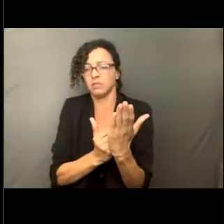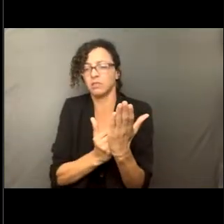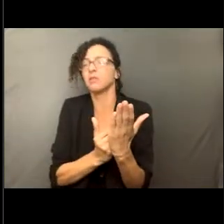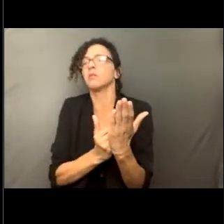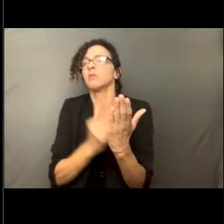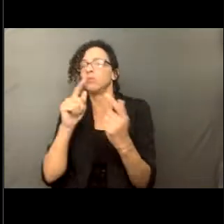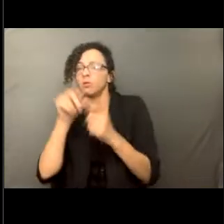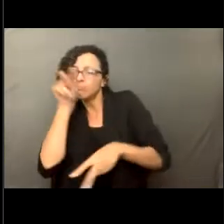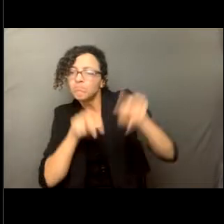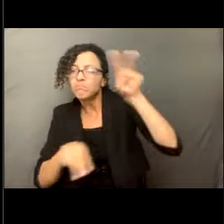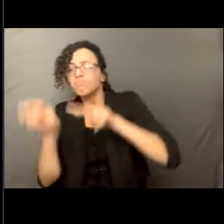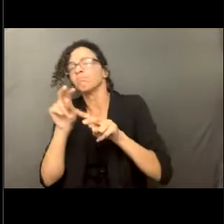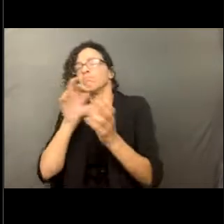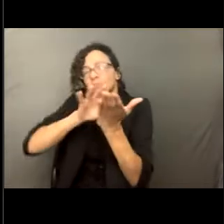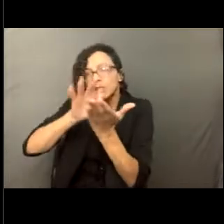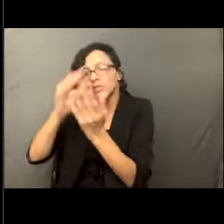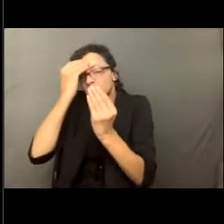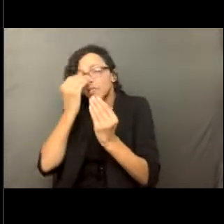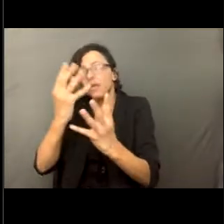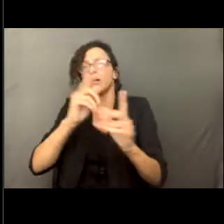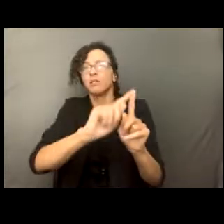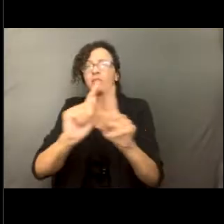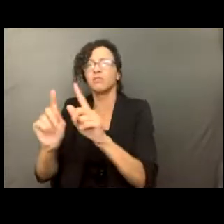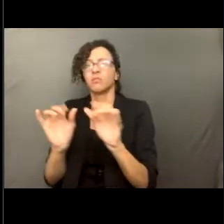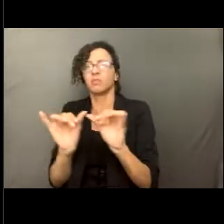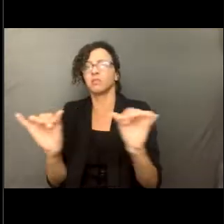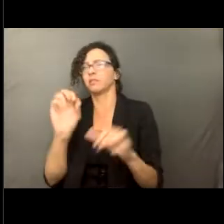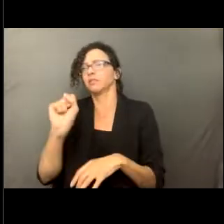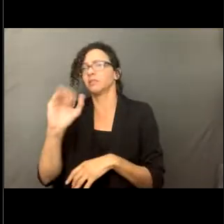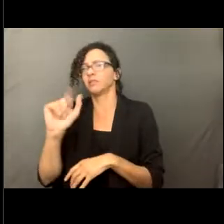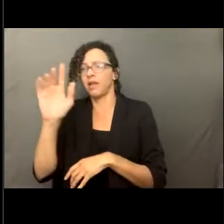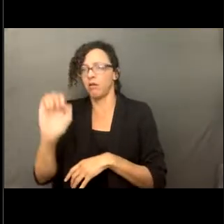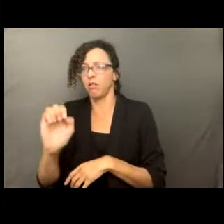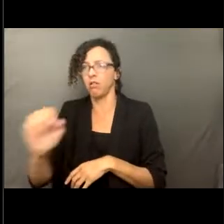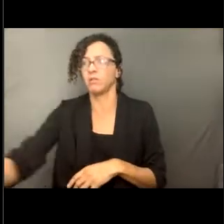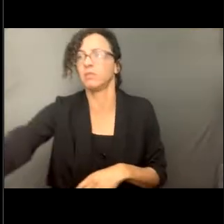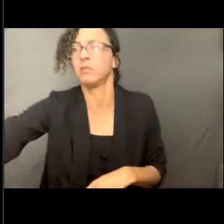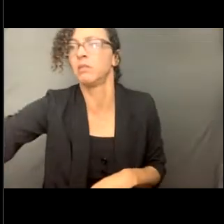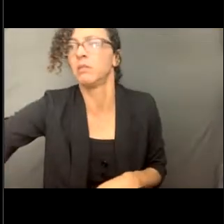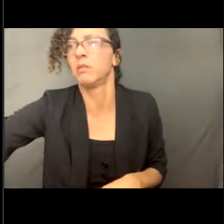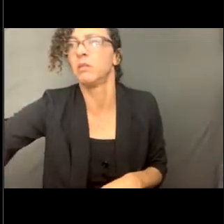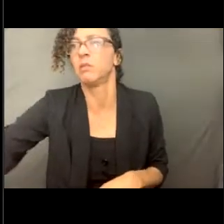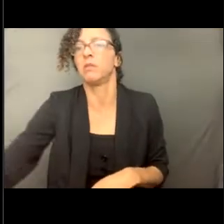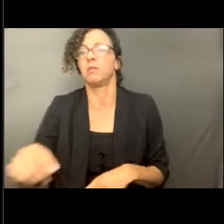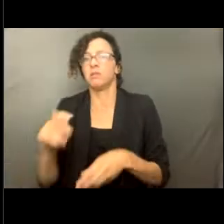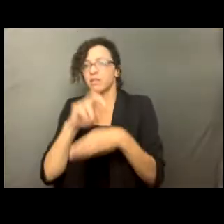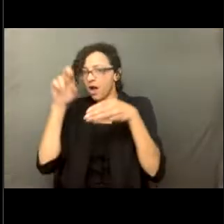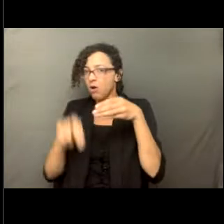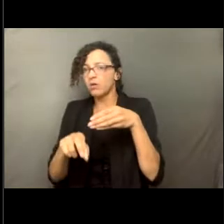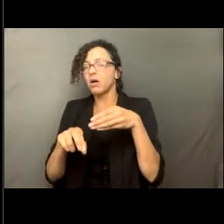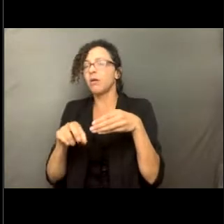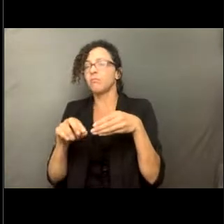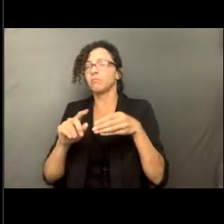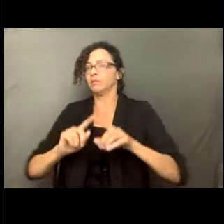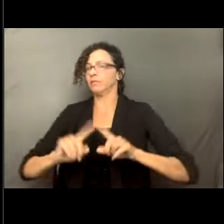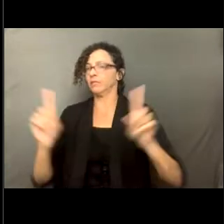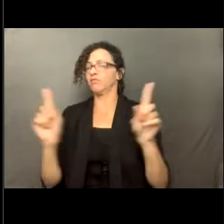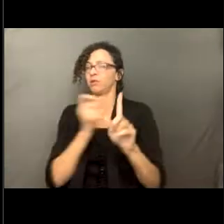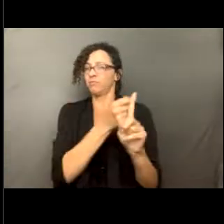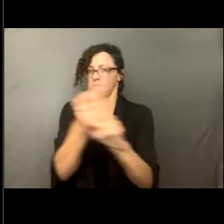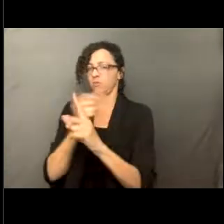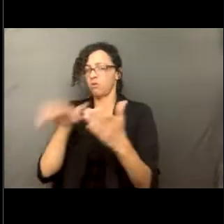census data on a different scale, the outcome of the tools is similar. They all identify communities facing adverse transportation impacts. Having